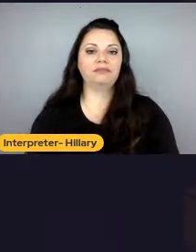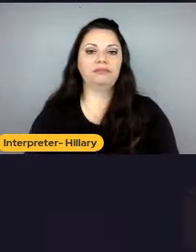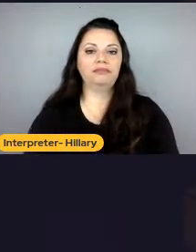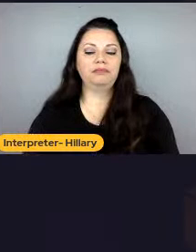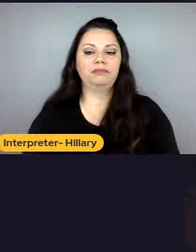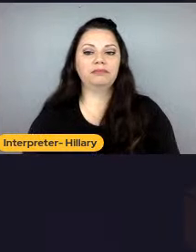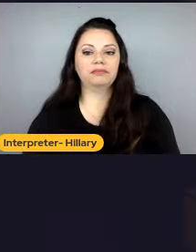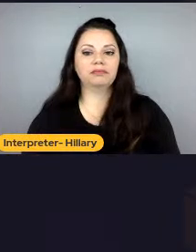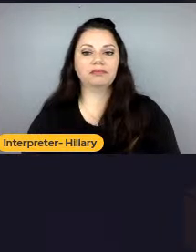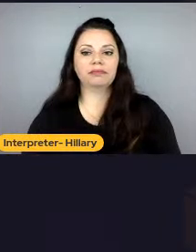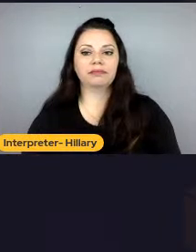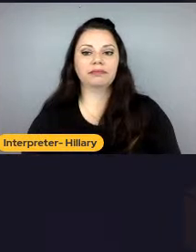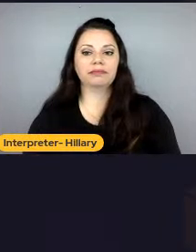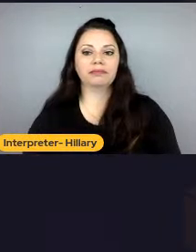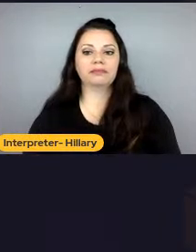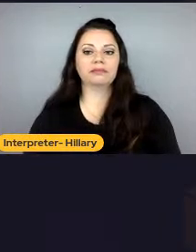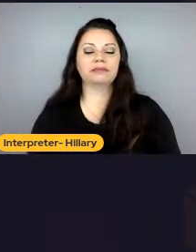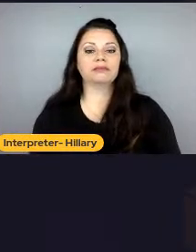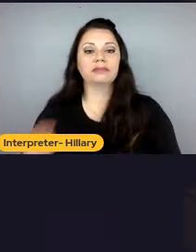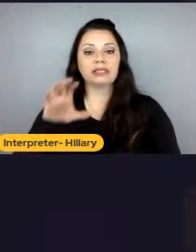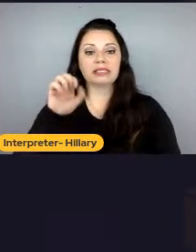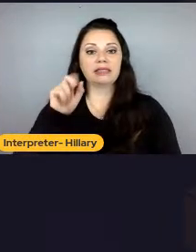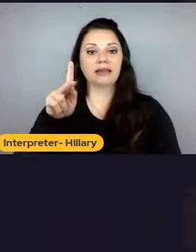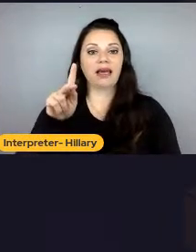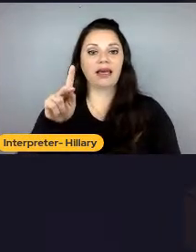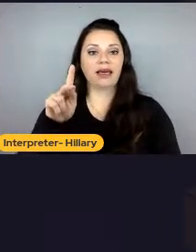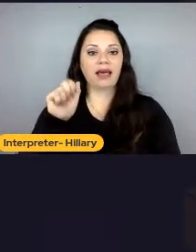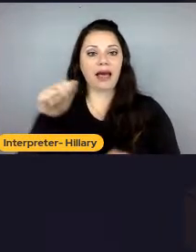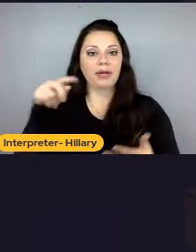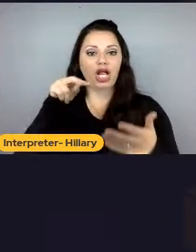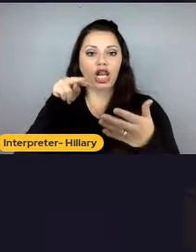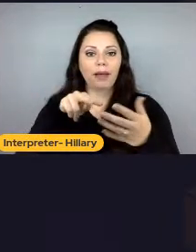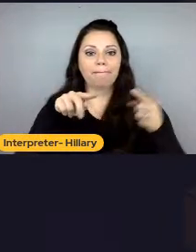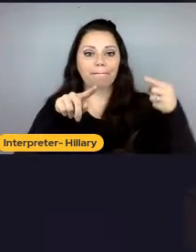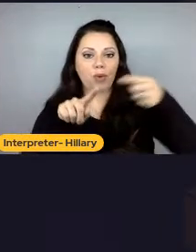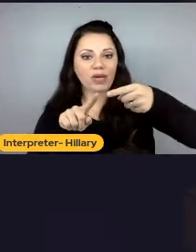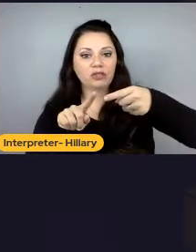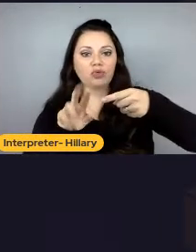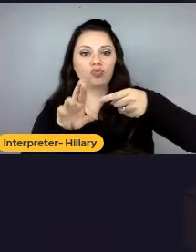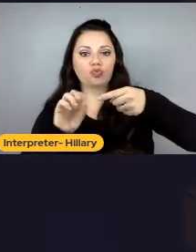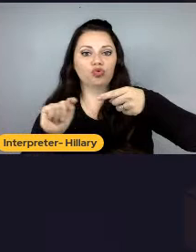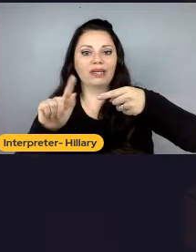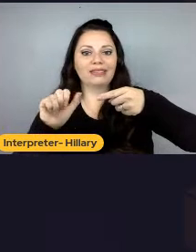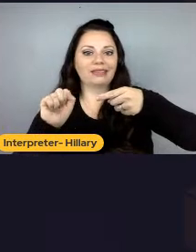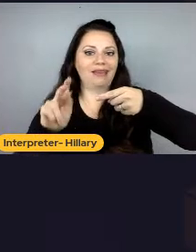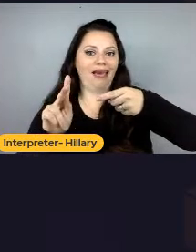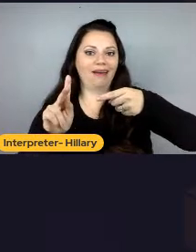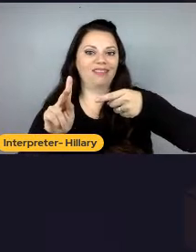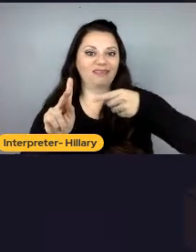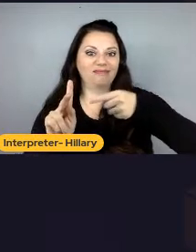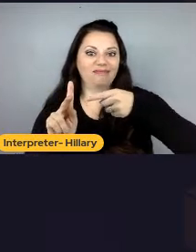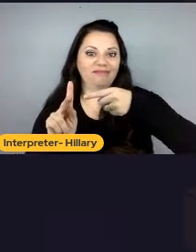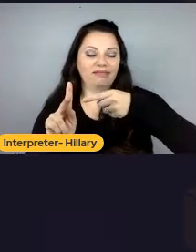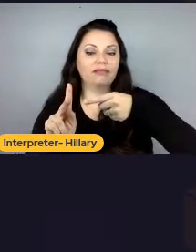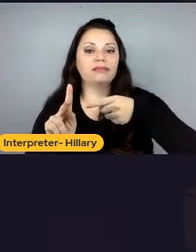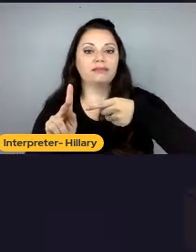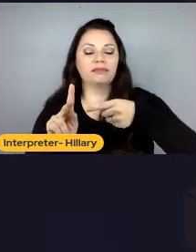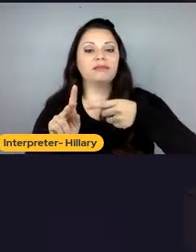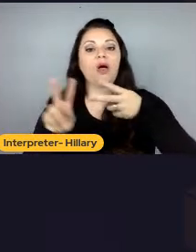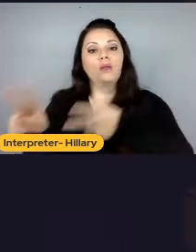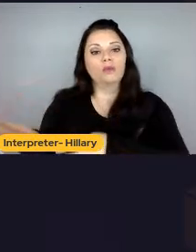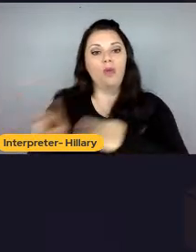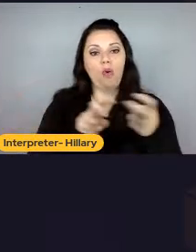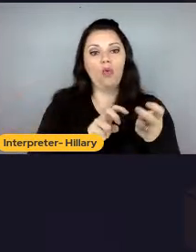In your CDK app, you simply have to point to the root stack I was mentioning before, load the nested